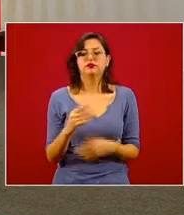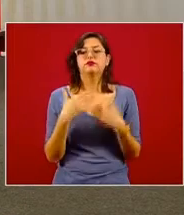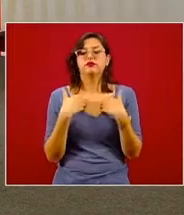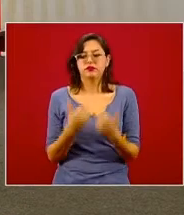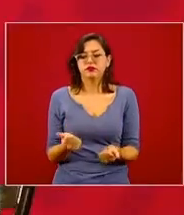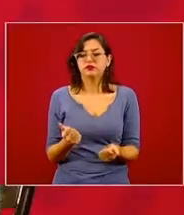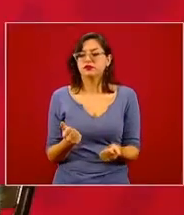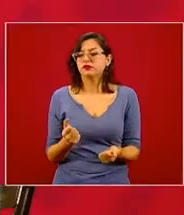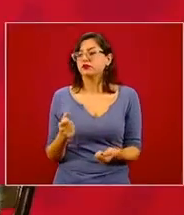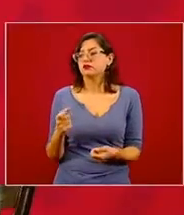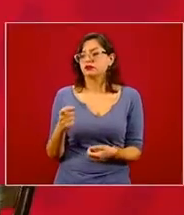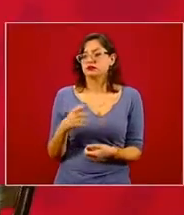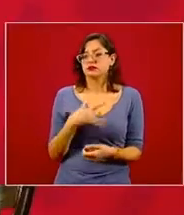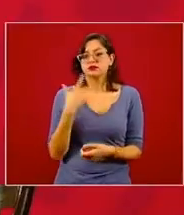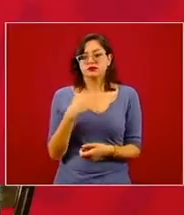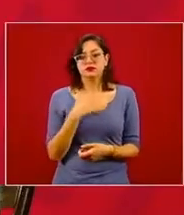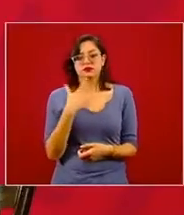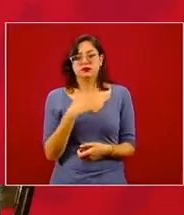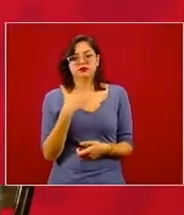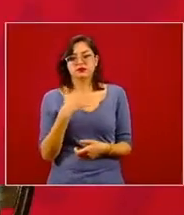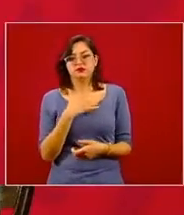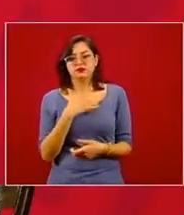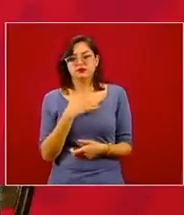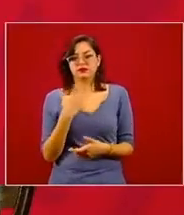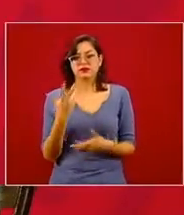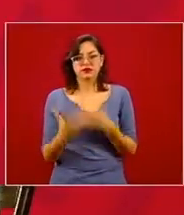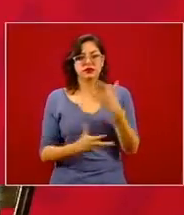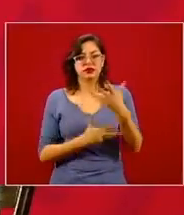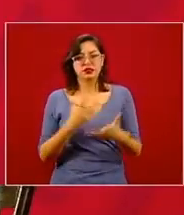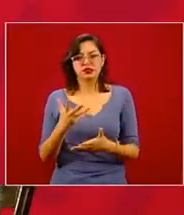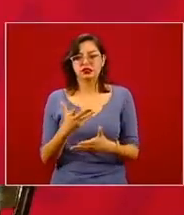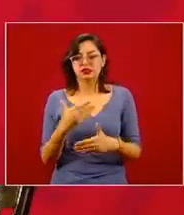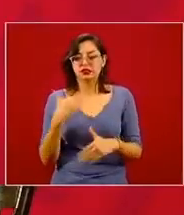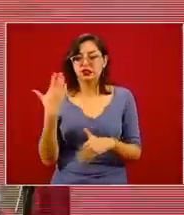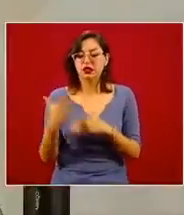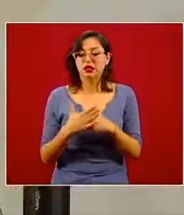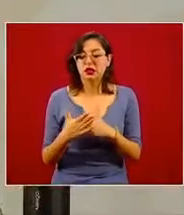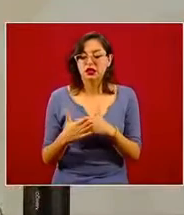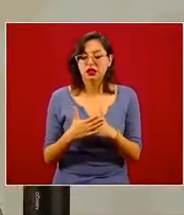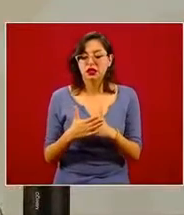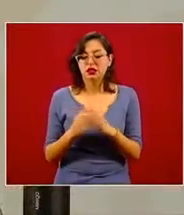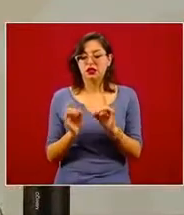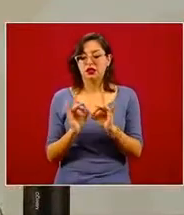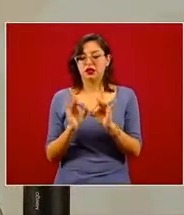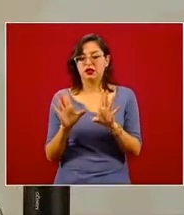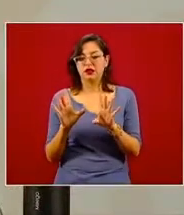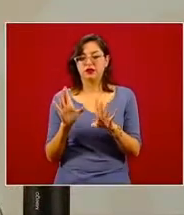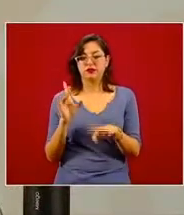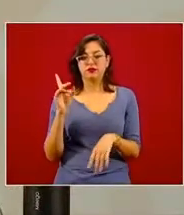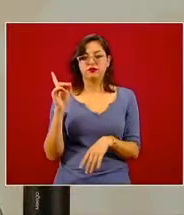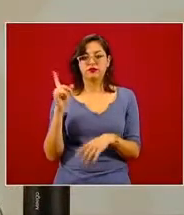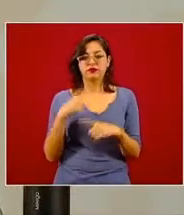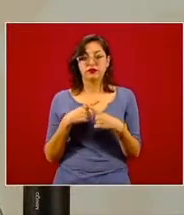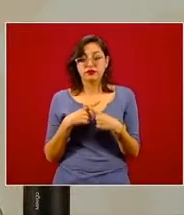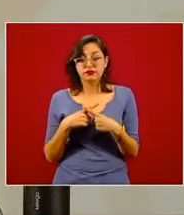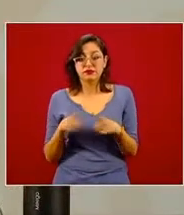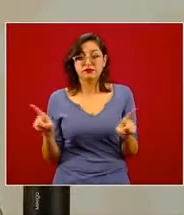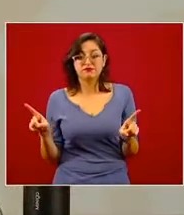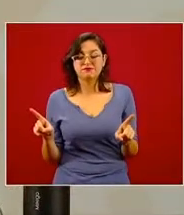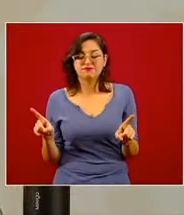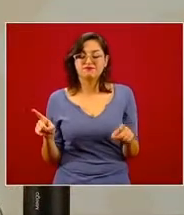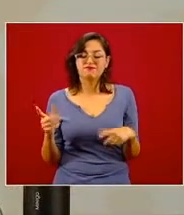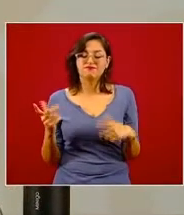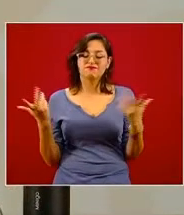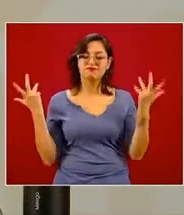have to abide by. And I understand this concern. I understand the concerns that may come up out of